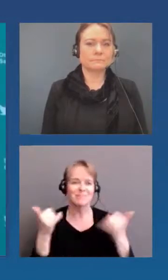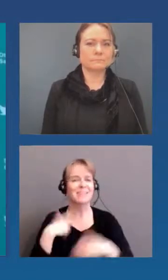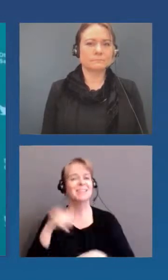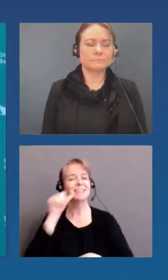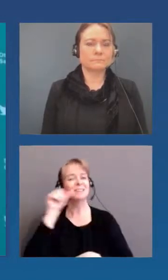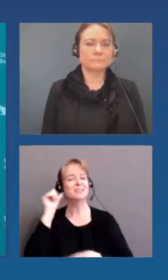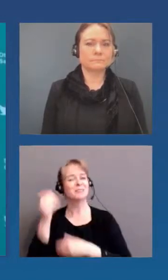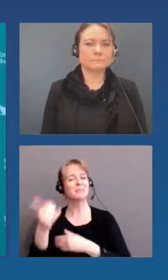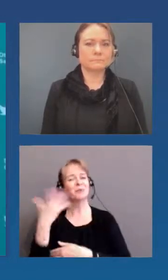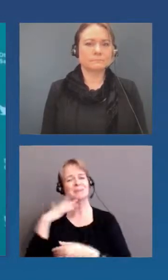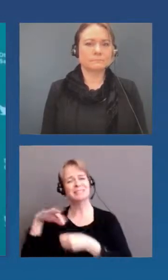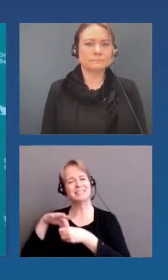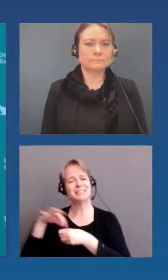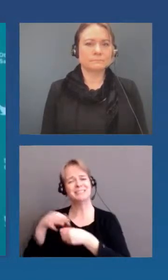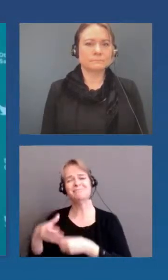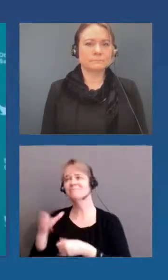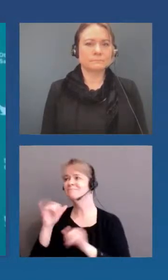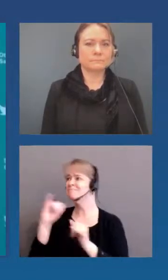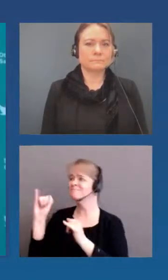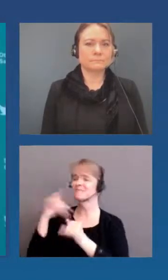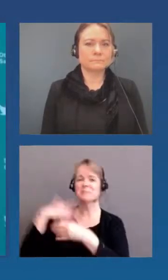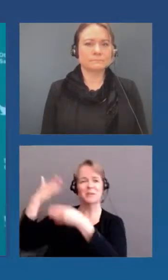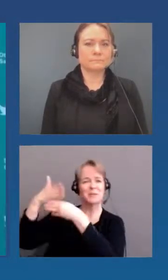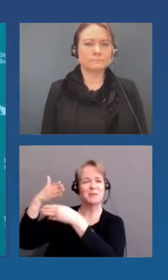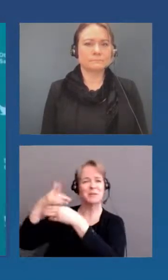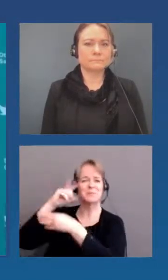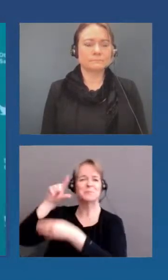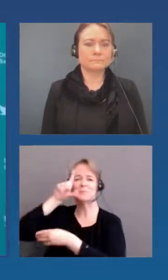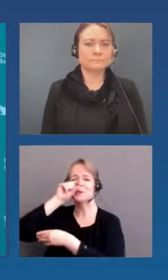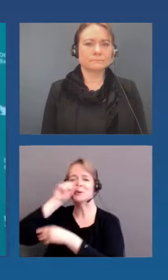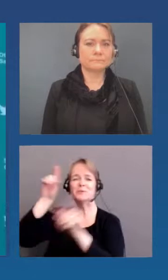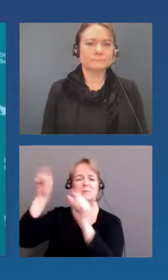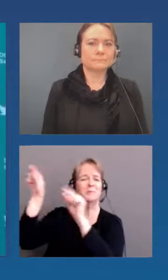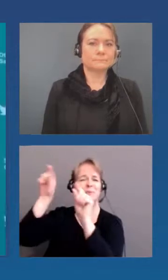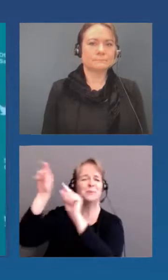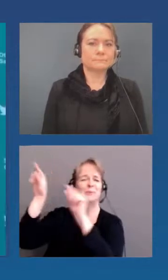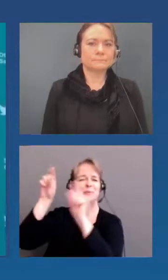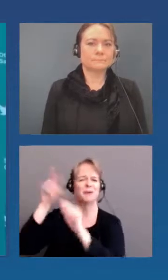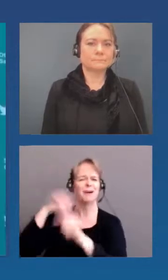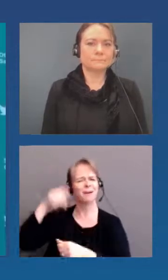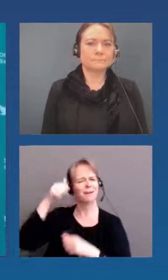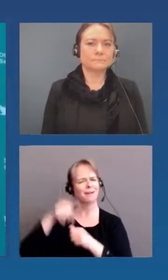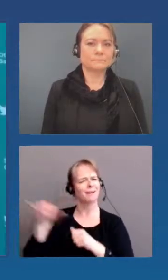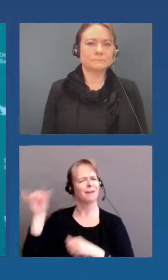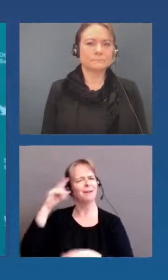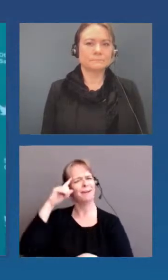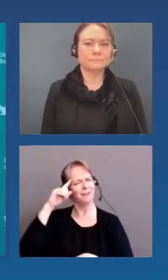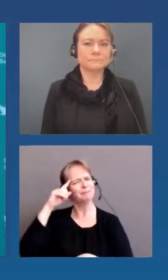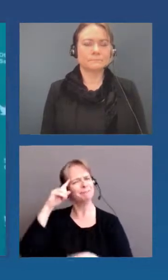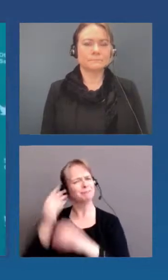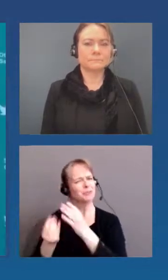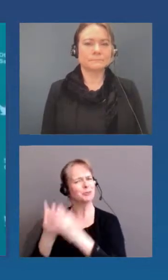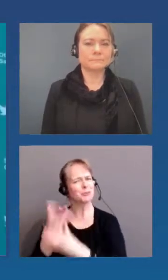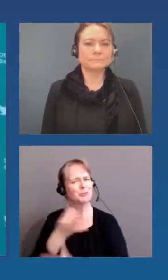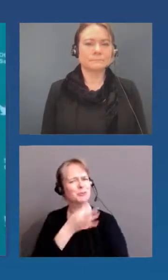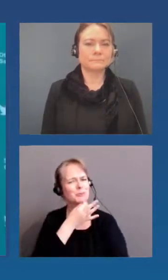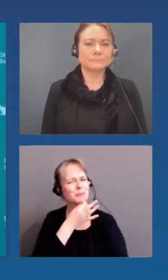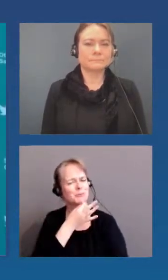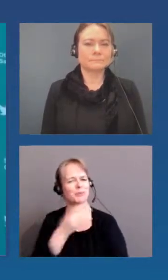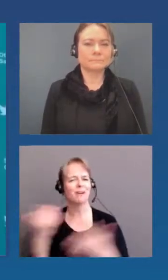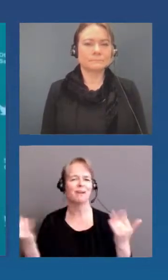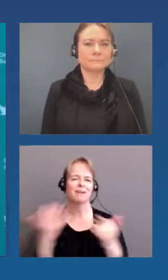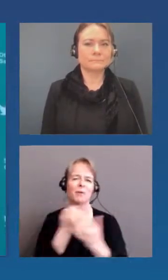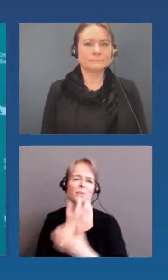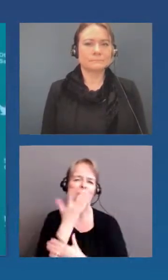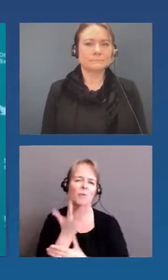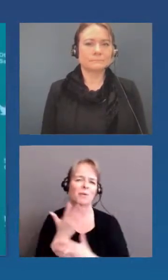birds chirping outside my window. It reminded me spring is just around the corner. And with the spring comes warmer weather, longer days,